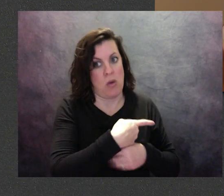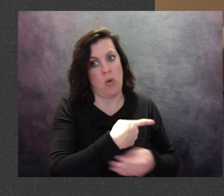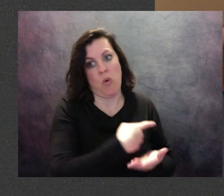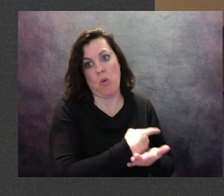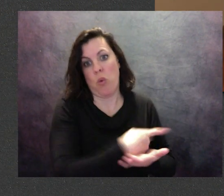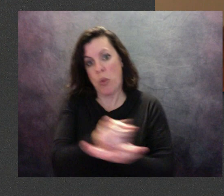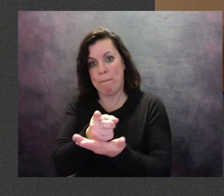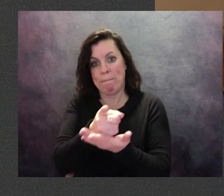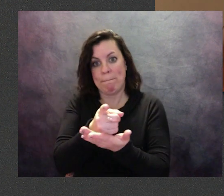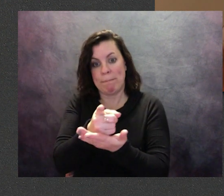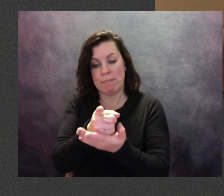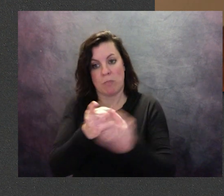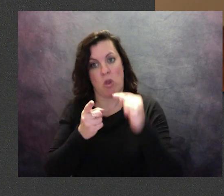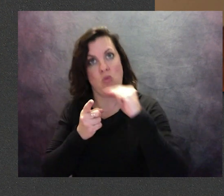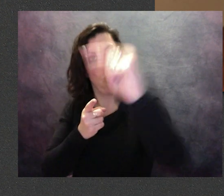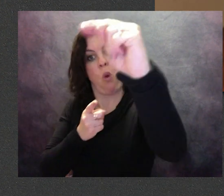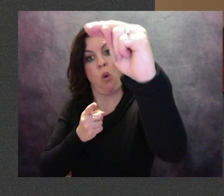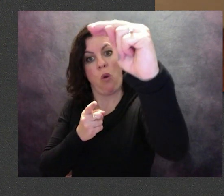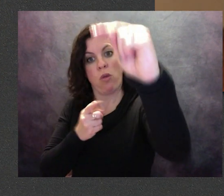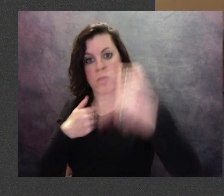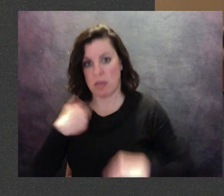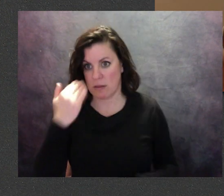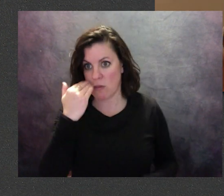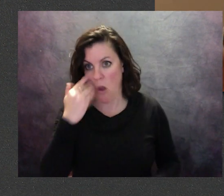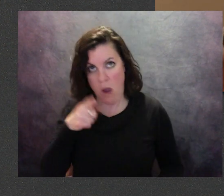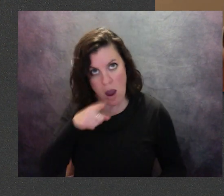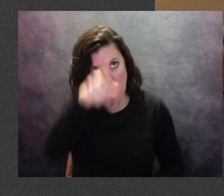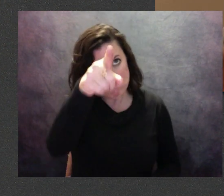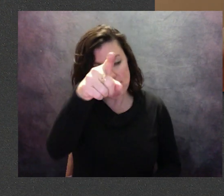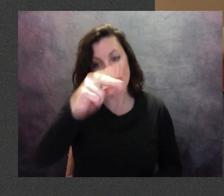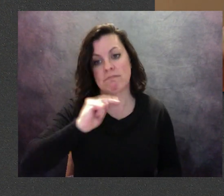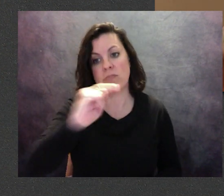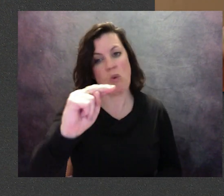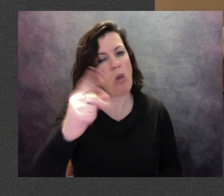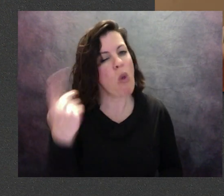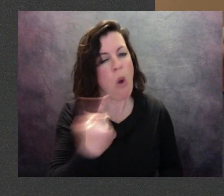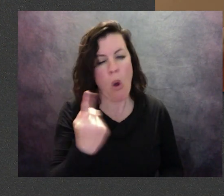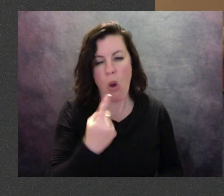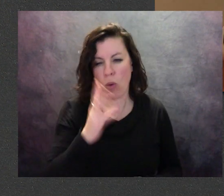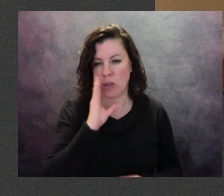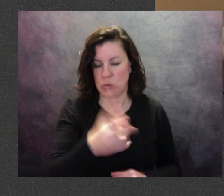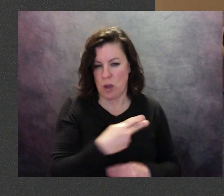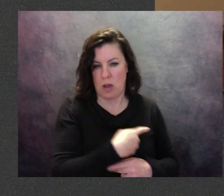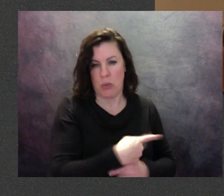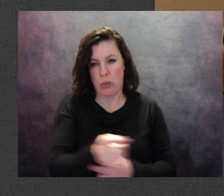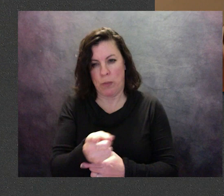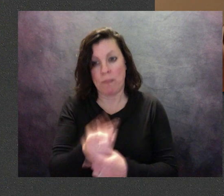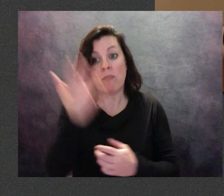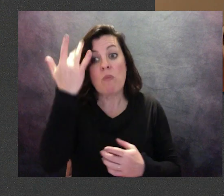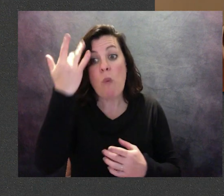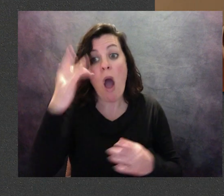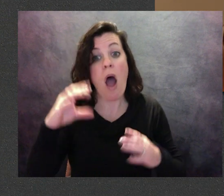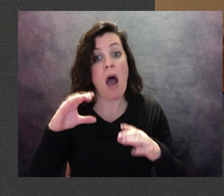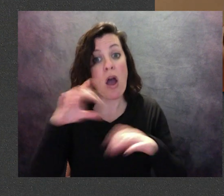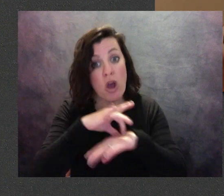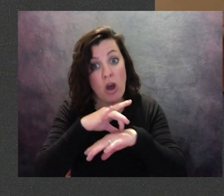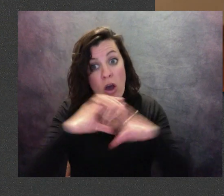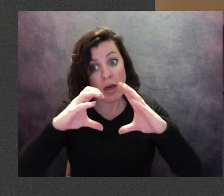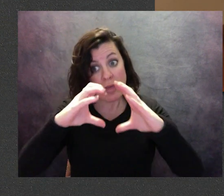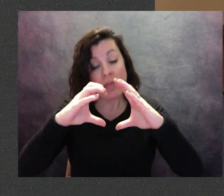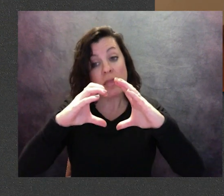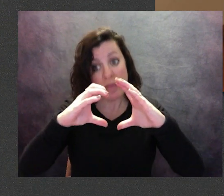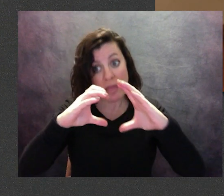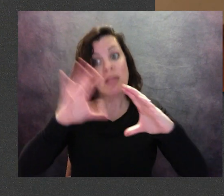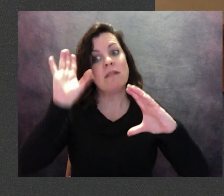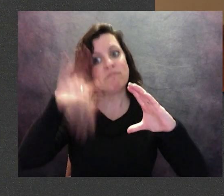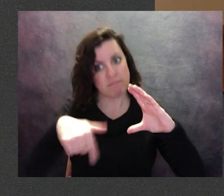north. So it attracts with the Earth's south and north poles. And it will